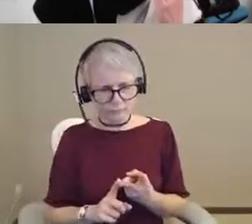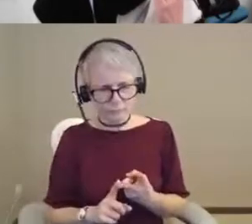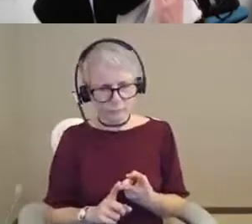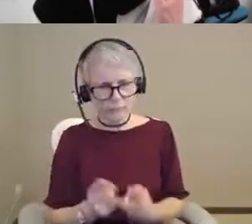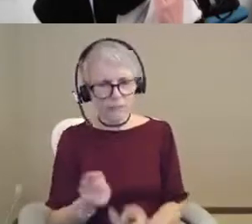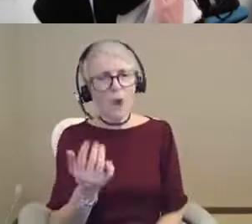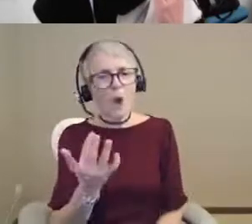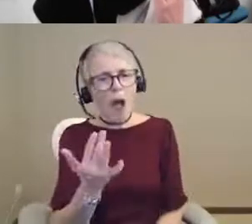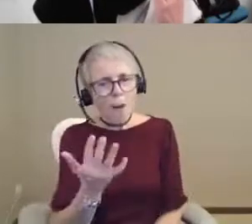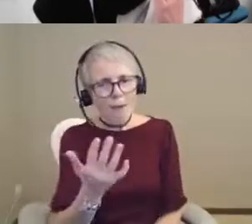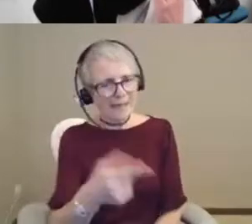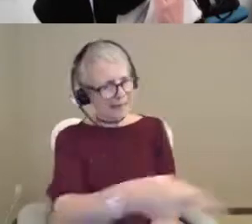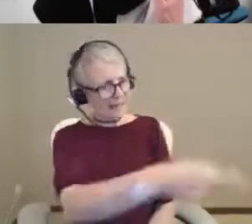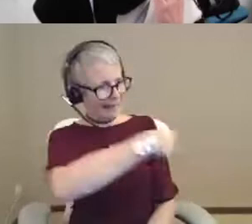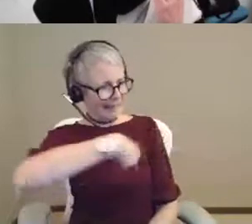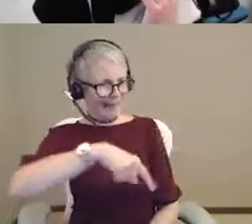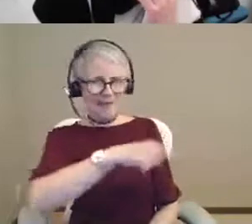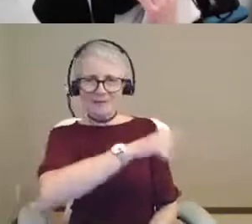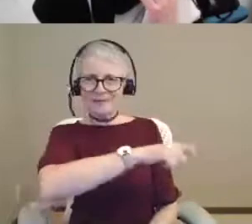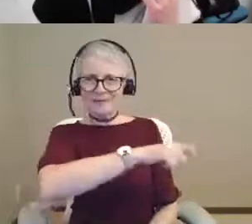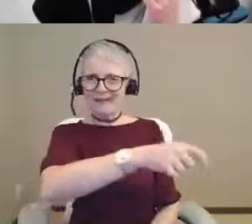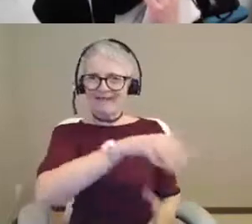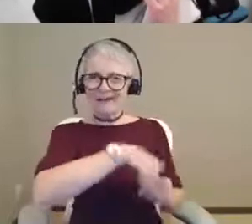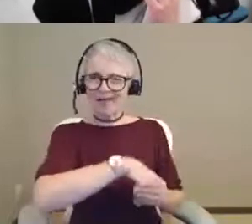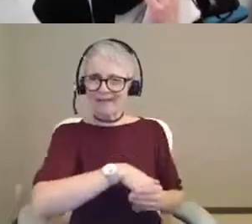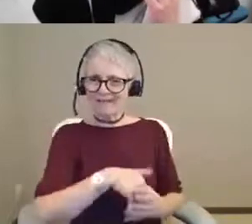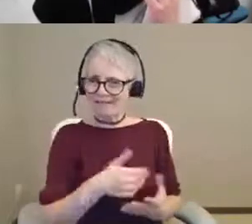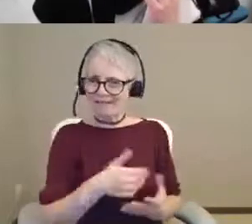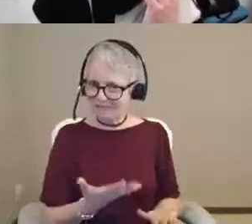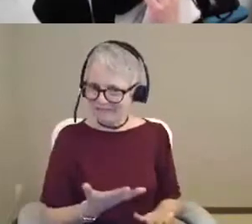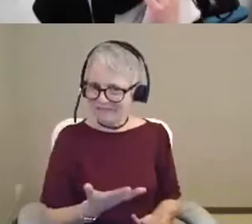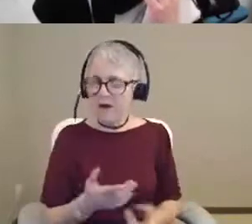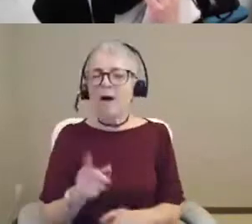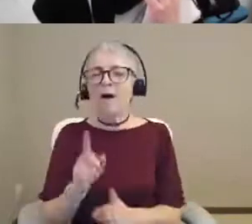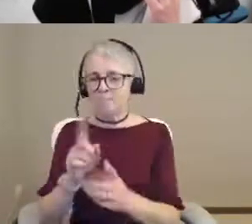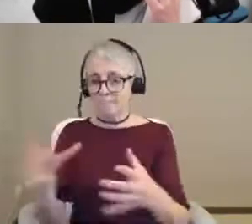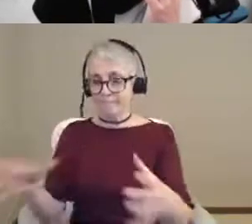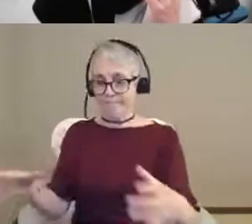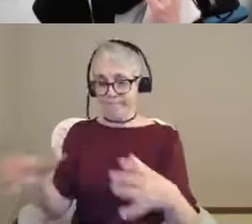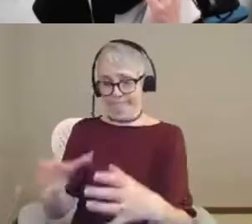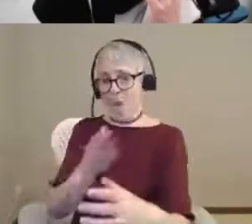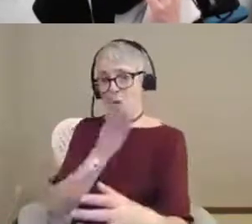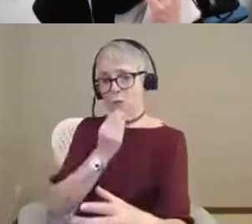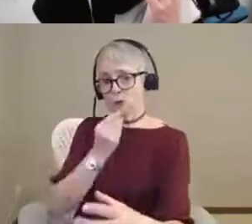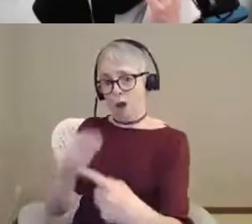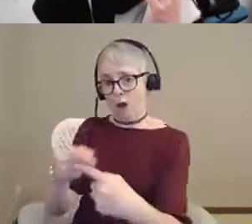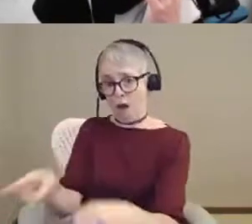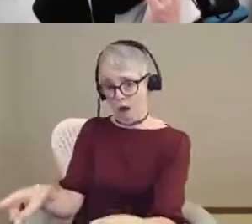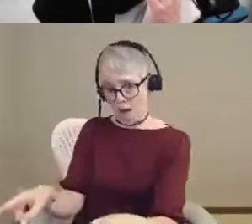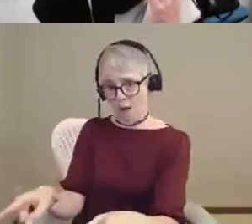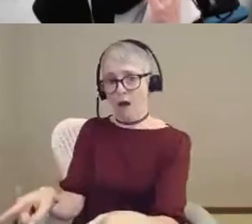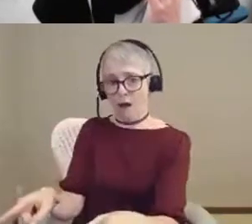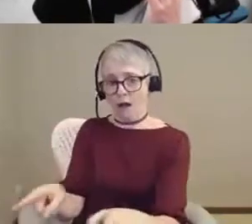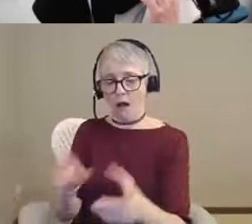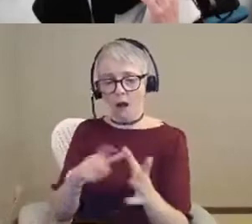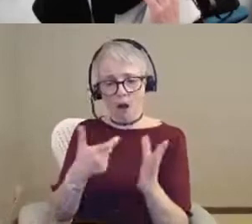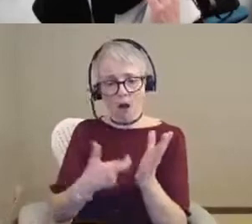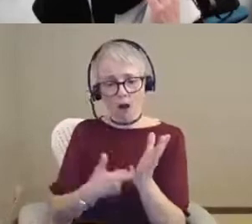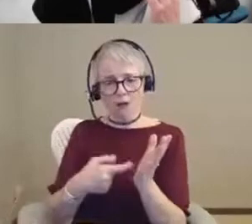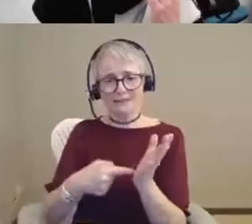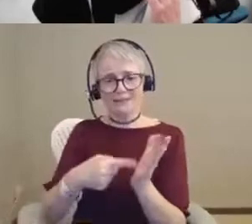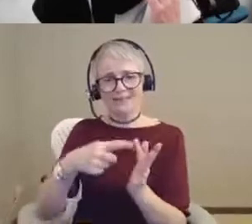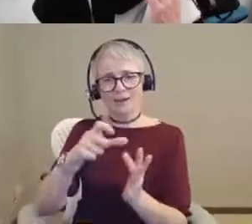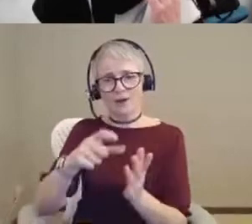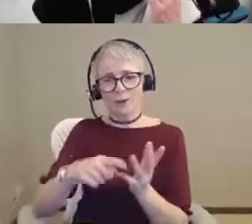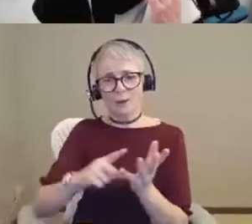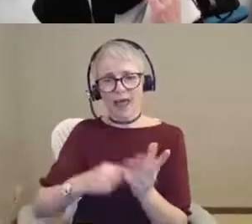people involved. So looking at the user group for one particular tool, Articulate, which has